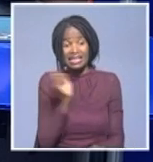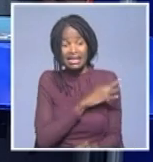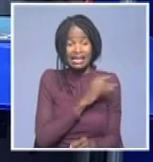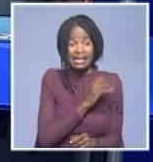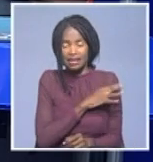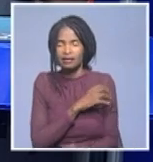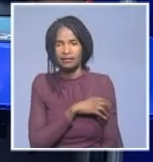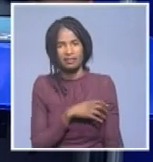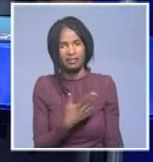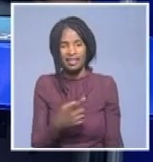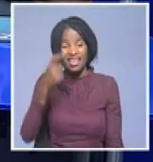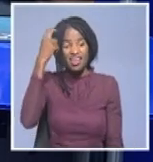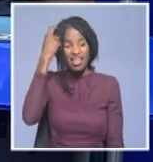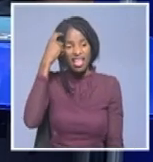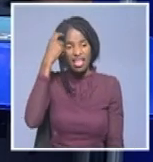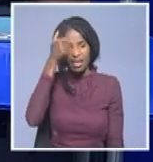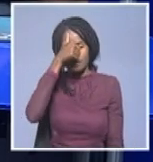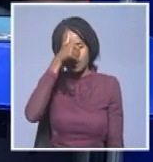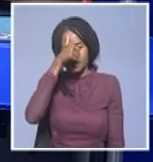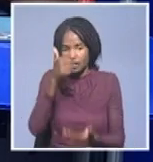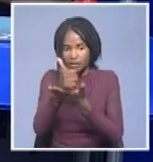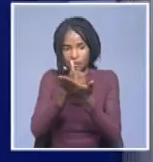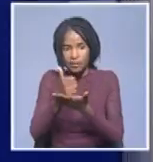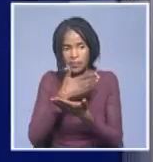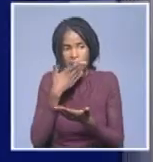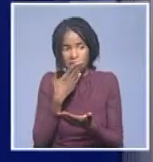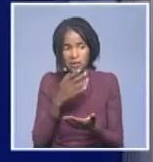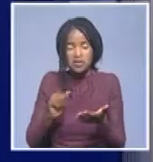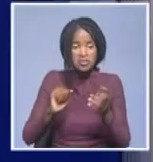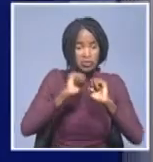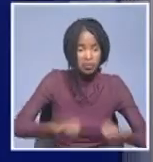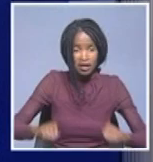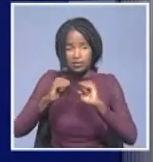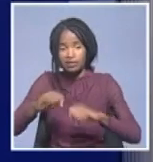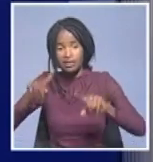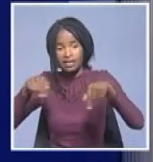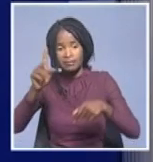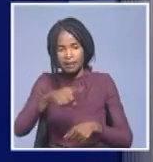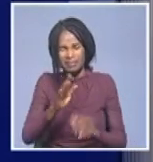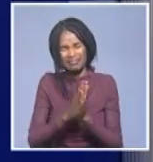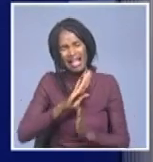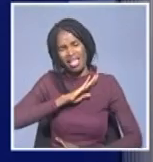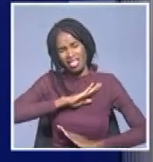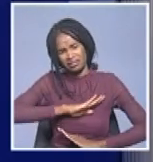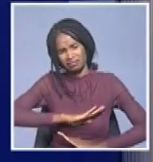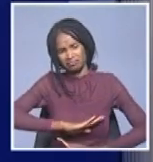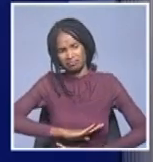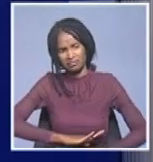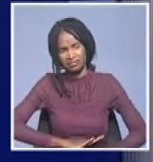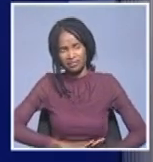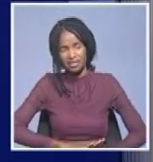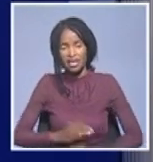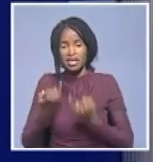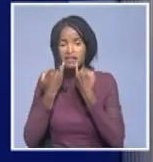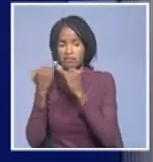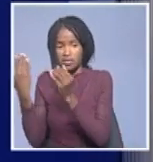then your sense of judgment becomes blurred, and you are likely to take on irrational decisions. Mm-hmm. So stay calm. Any new